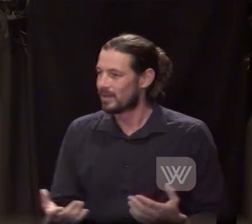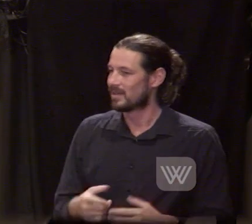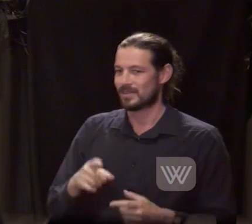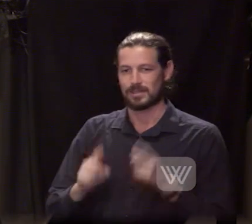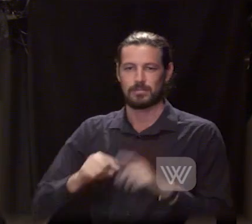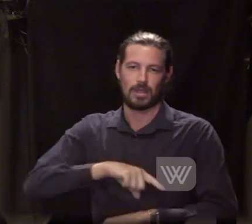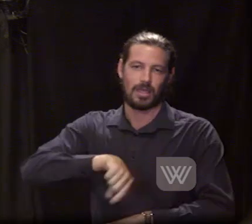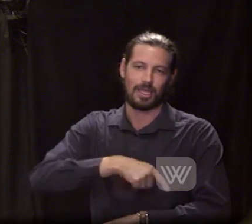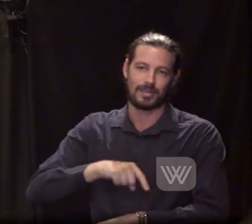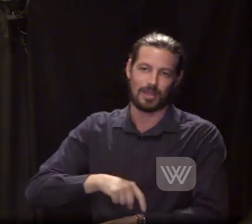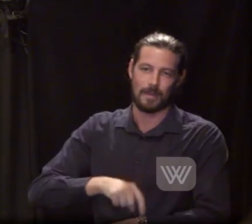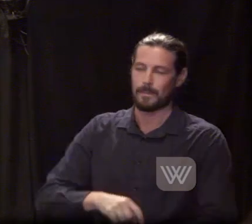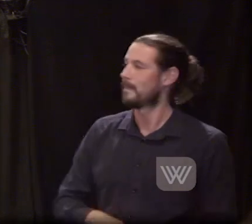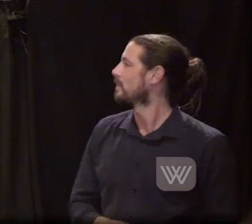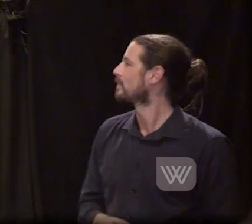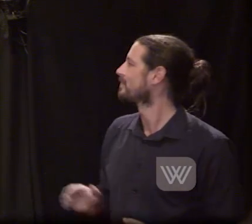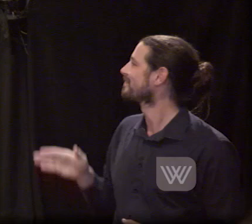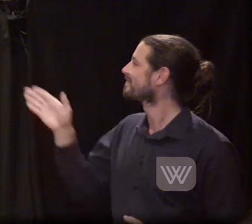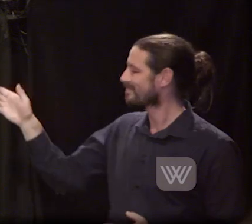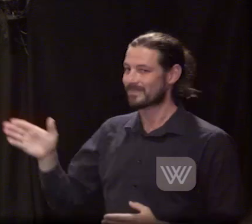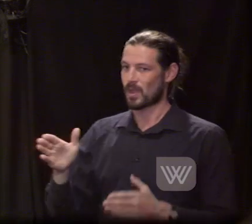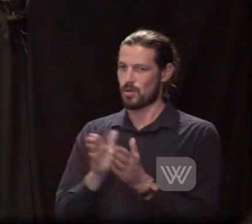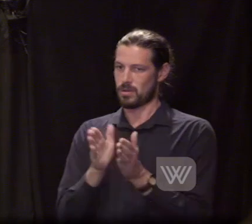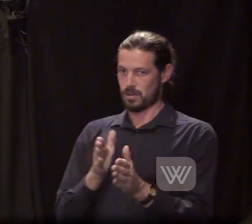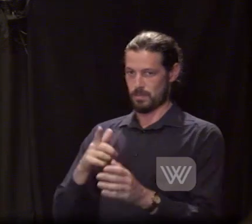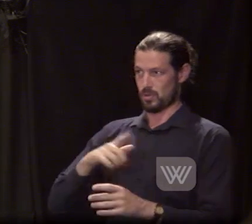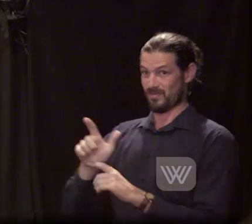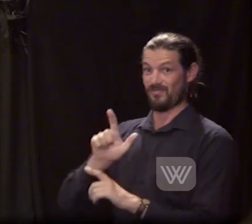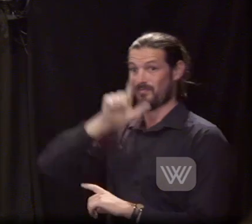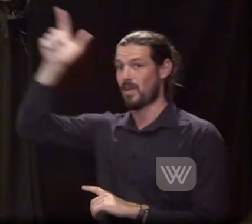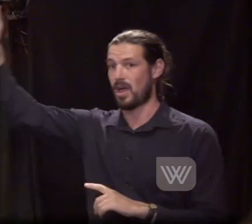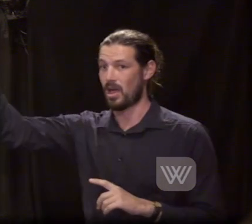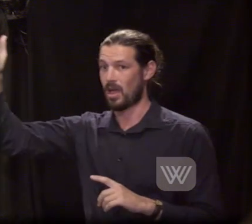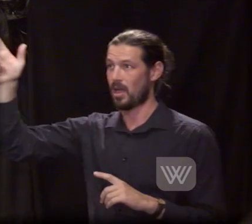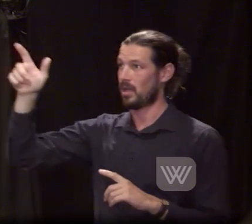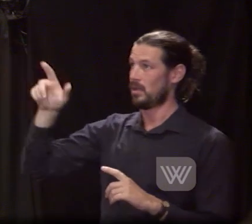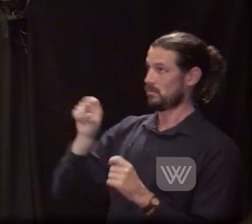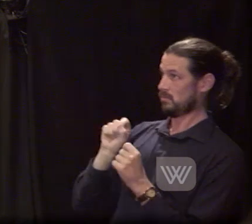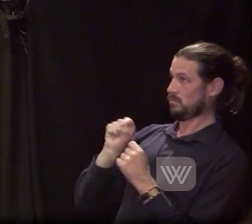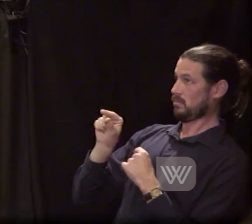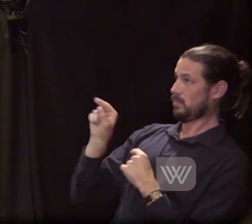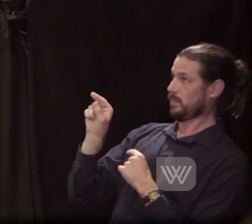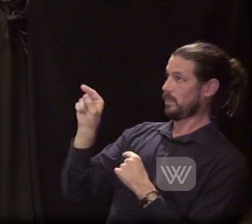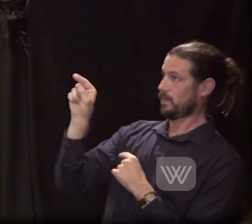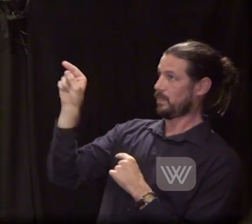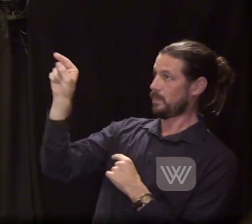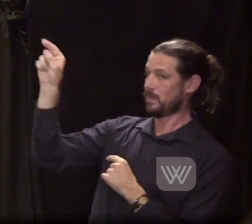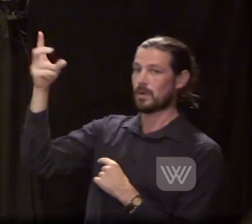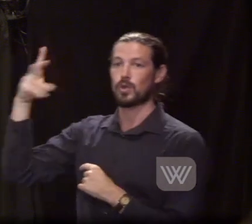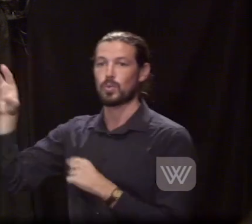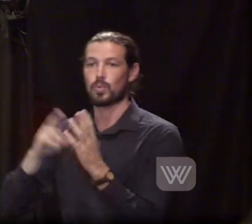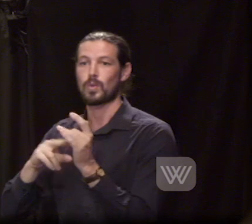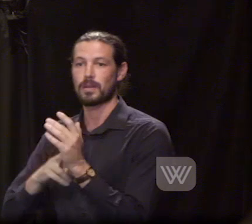us. Yep. So that delay, of course, is because Mars is so far away. It takes light up to 20 minutes, or in fact even more to get